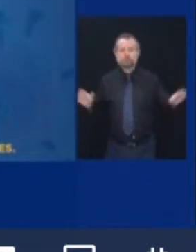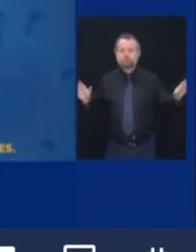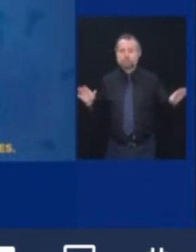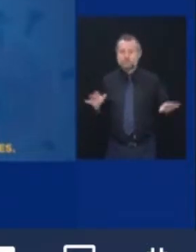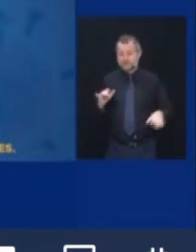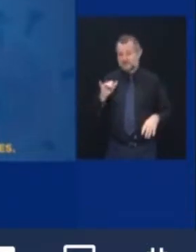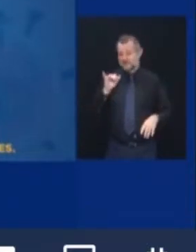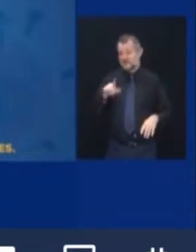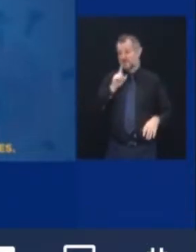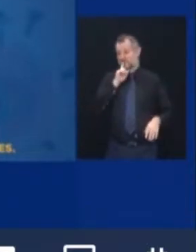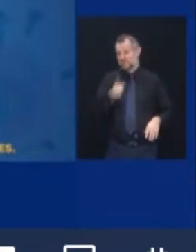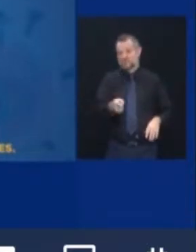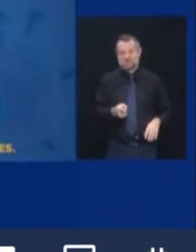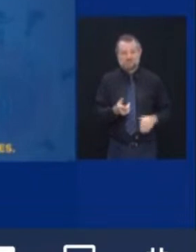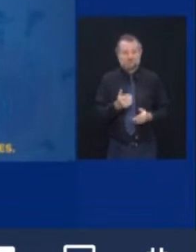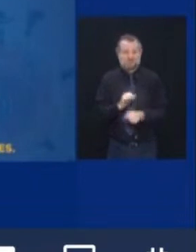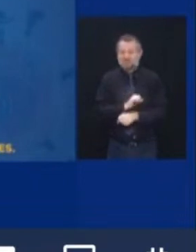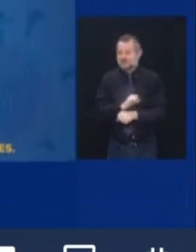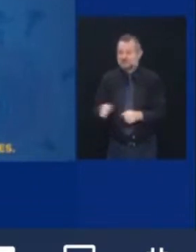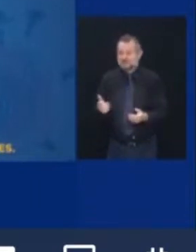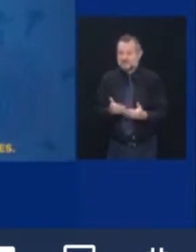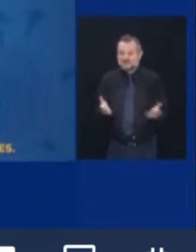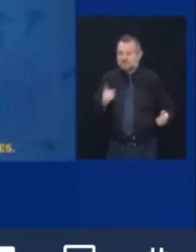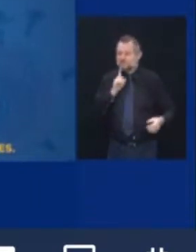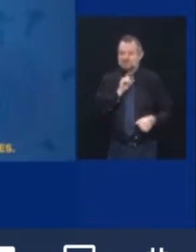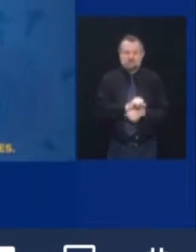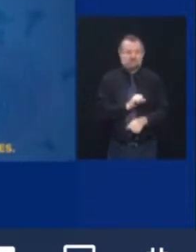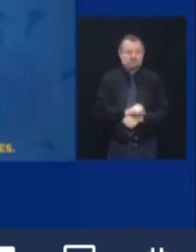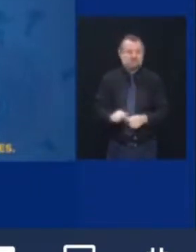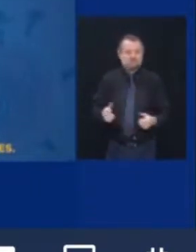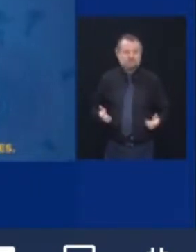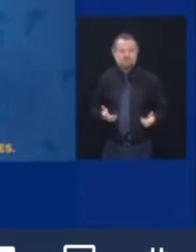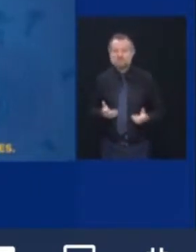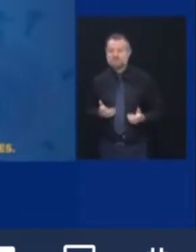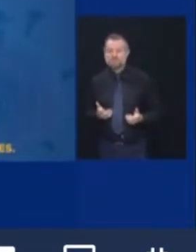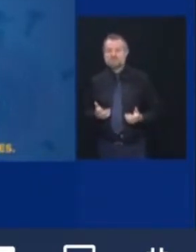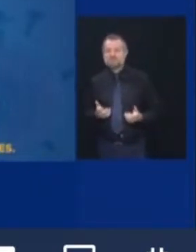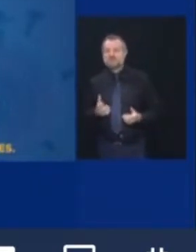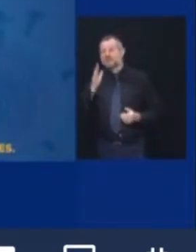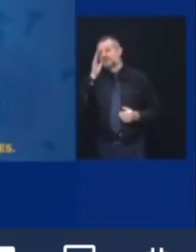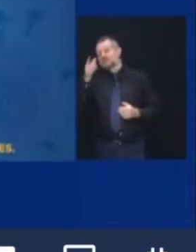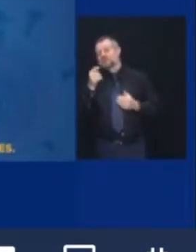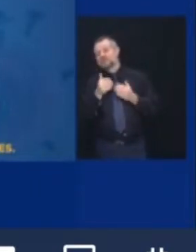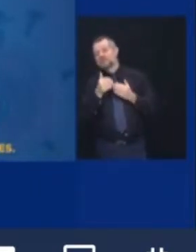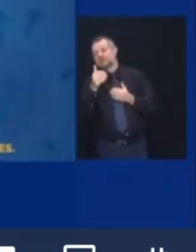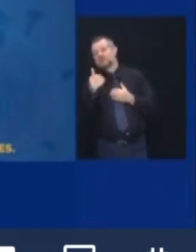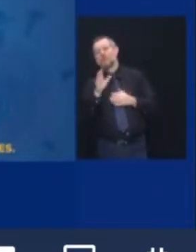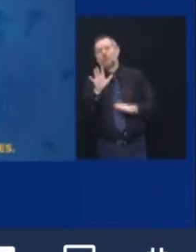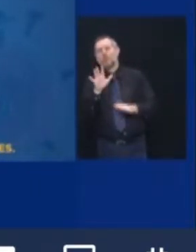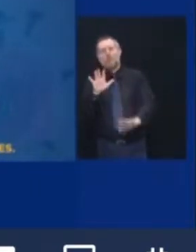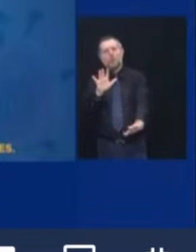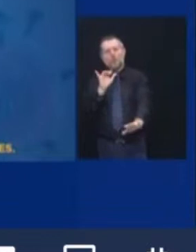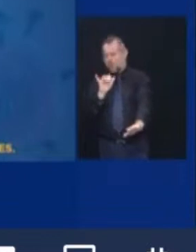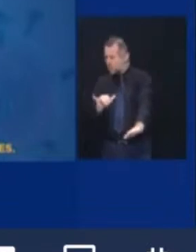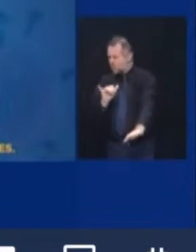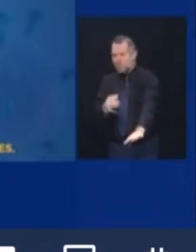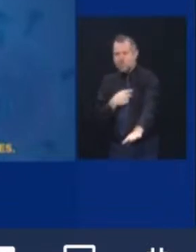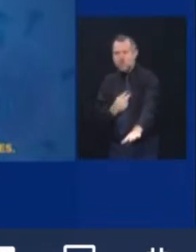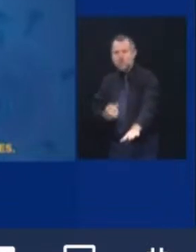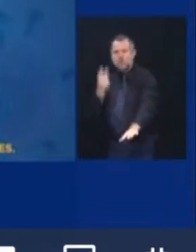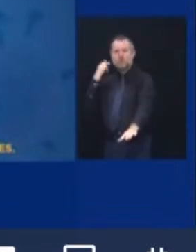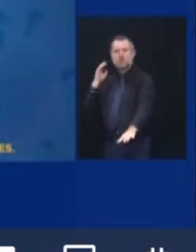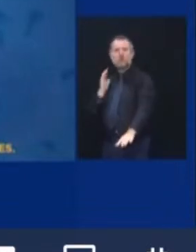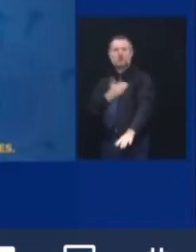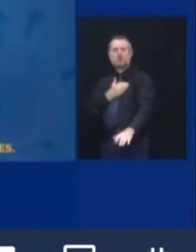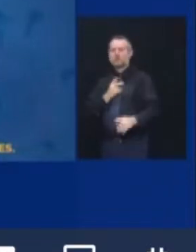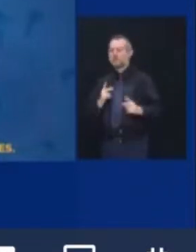thing. It is a real thing. One day when they have time and they look back at this 7 months, there's